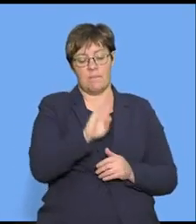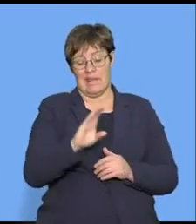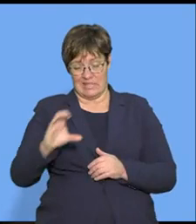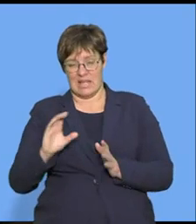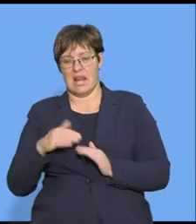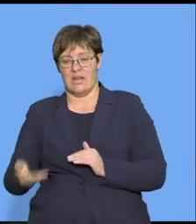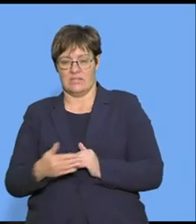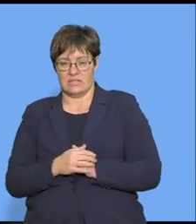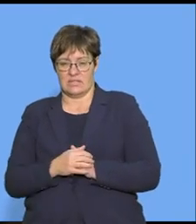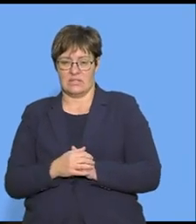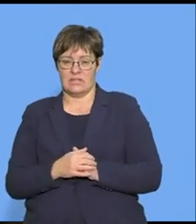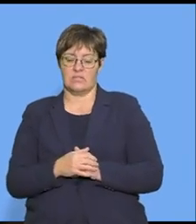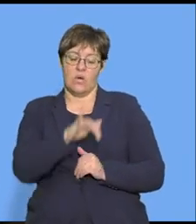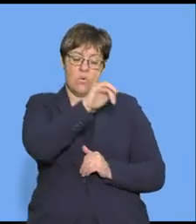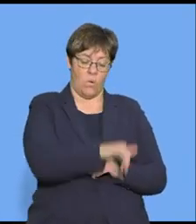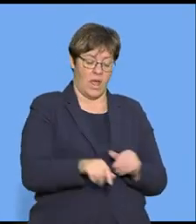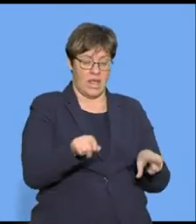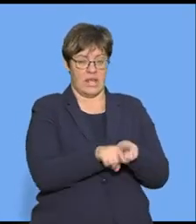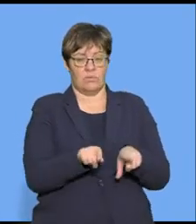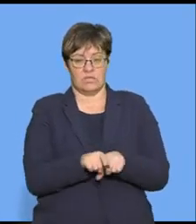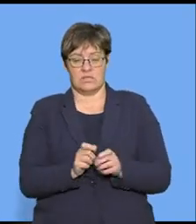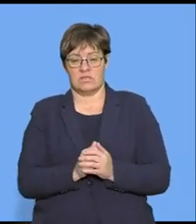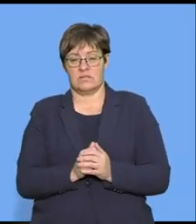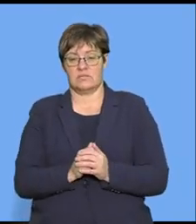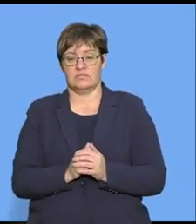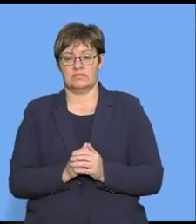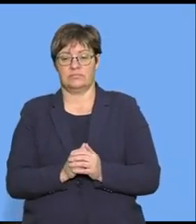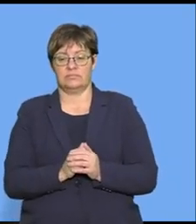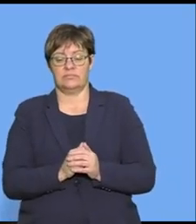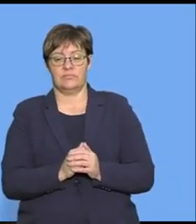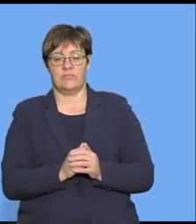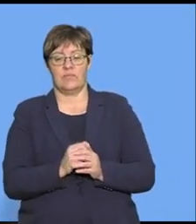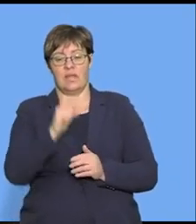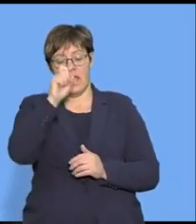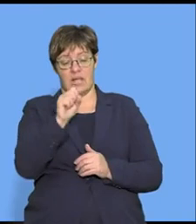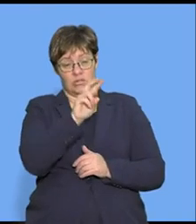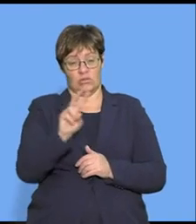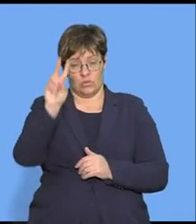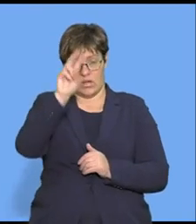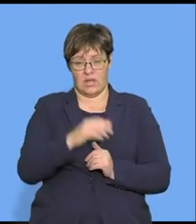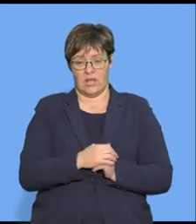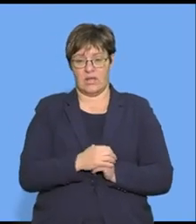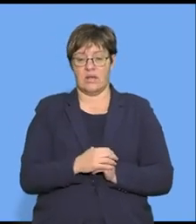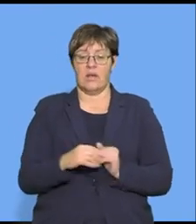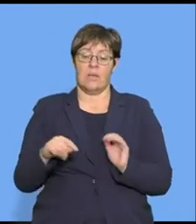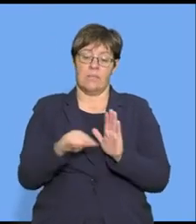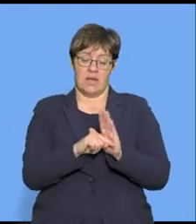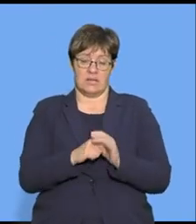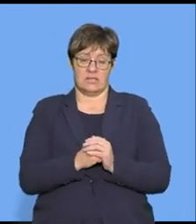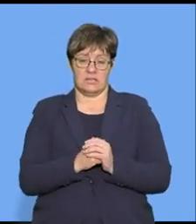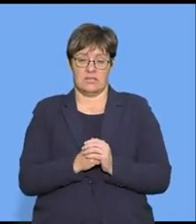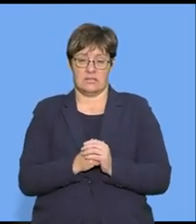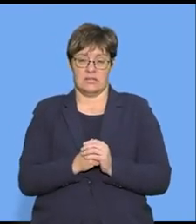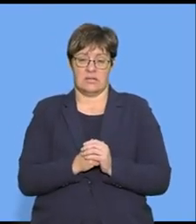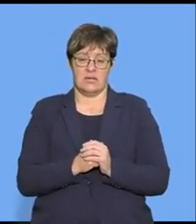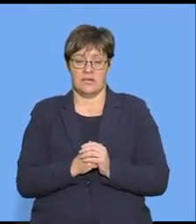will be y is equals to x squared minus, this is just going